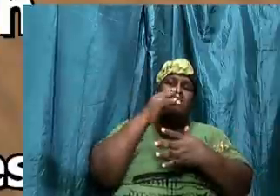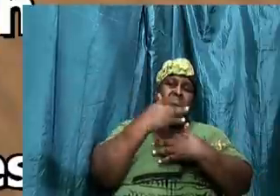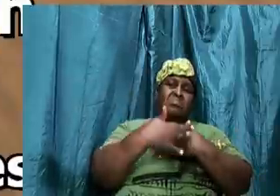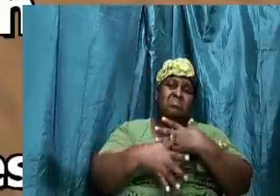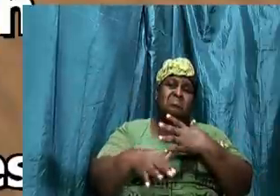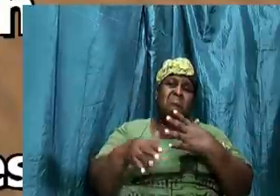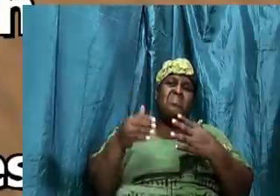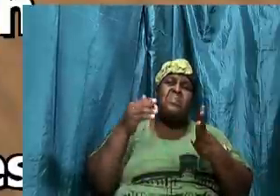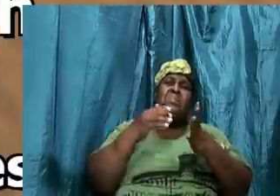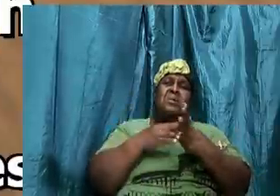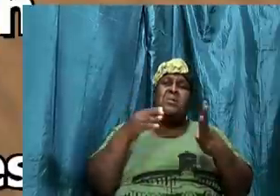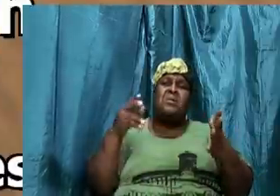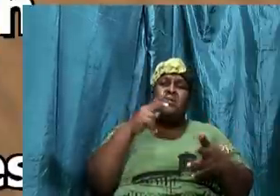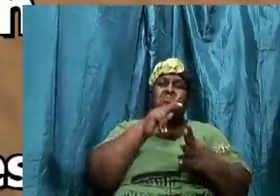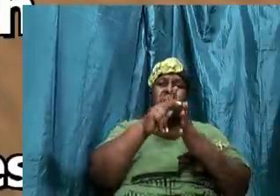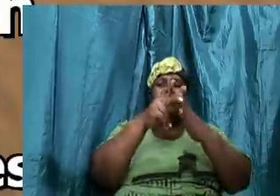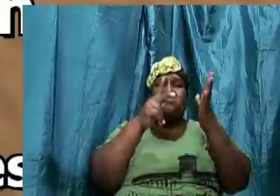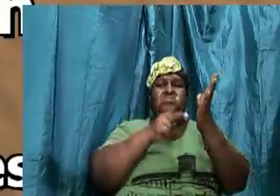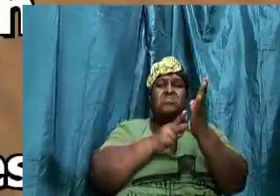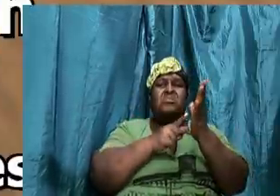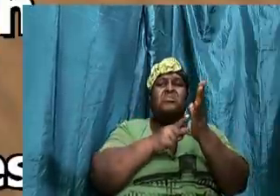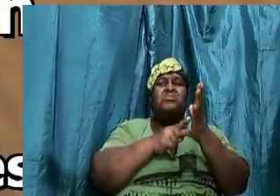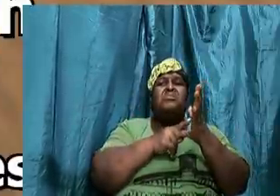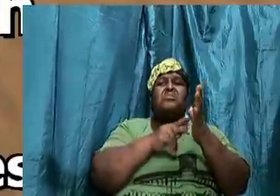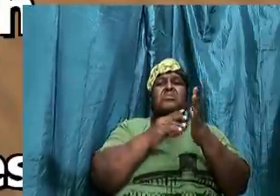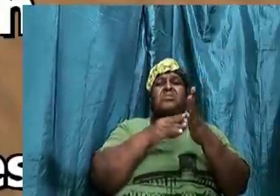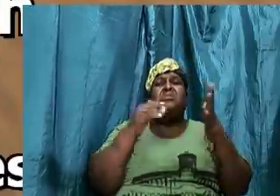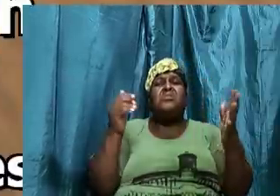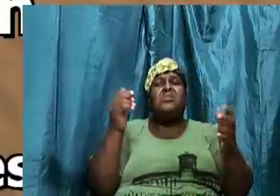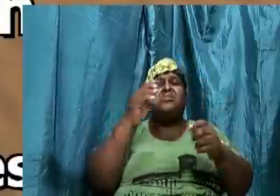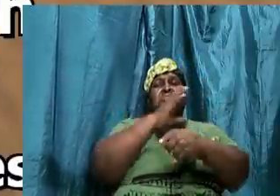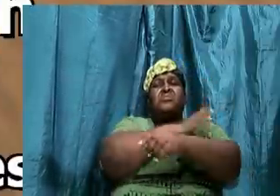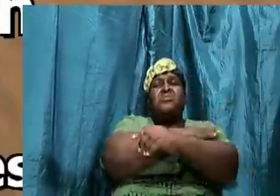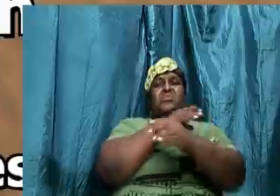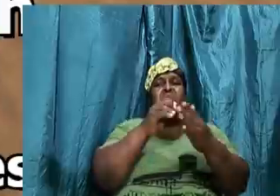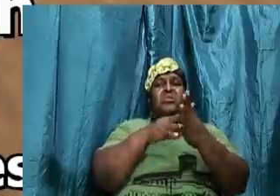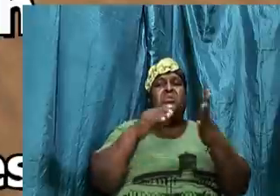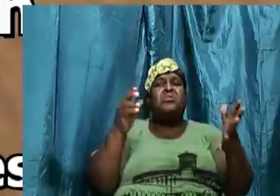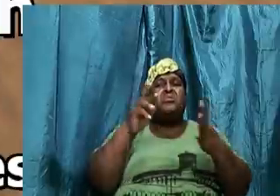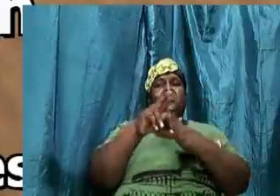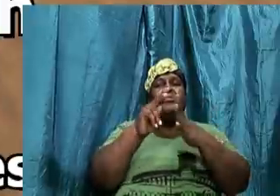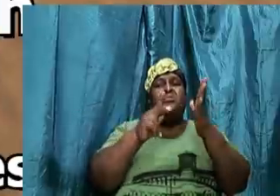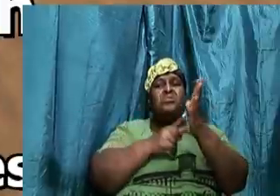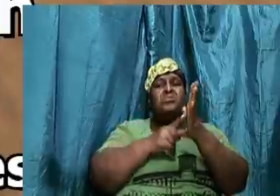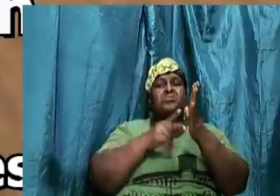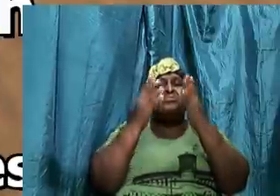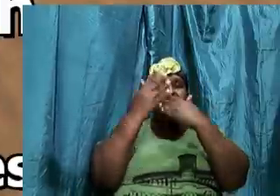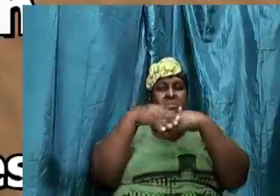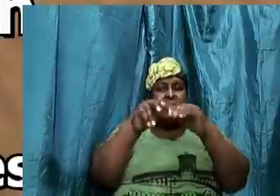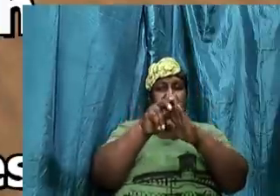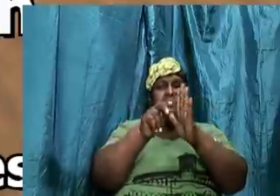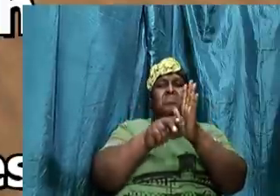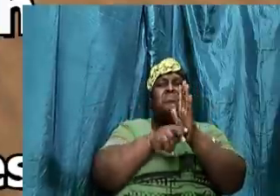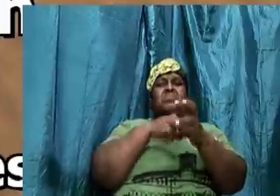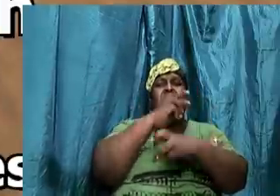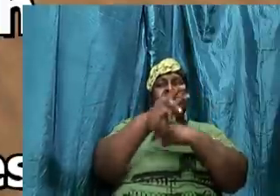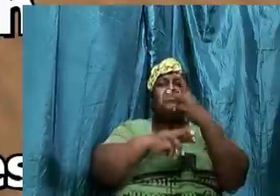the rulers of the darkness of this world, against spiritual wickedness in high